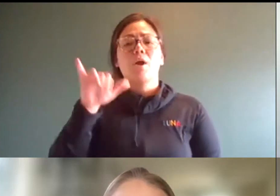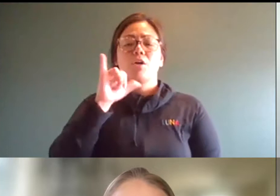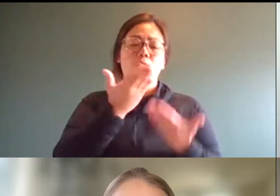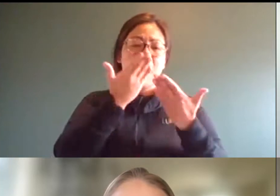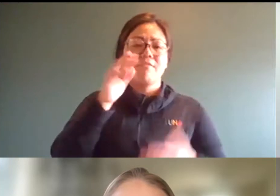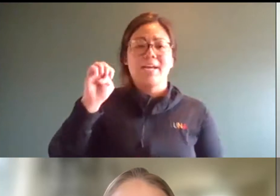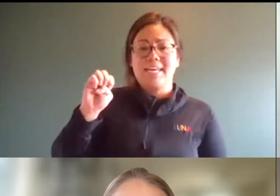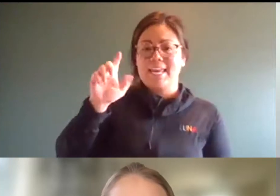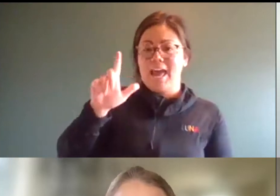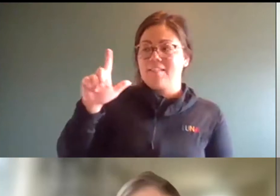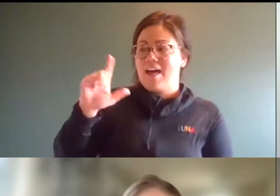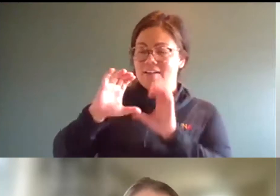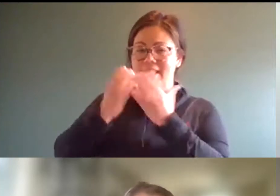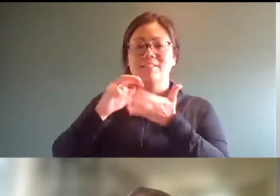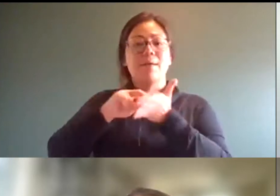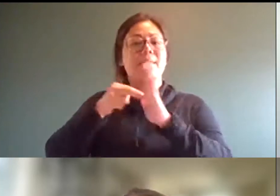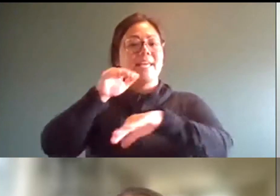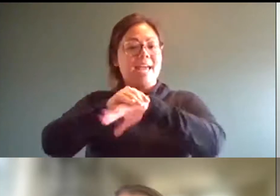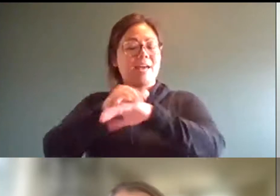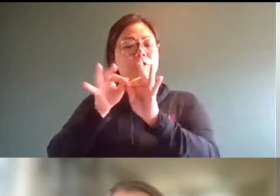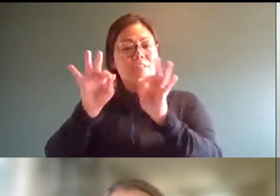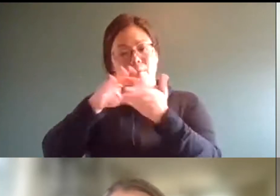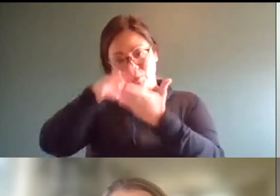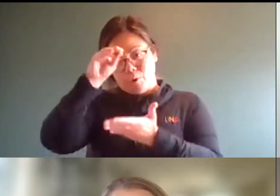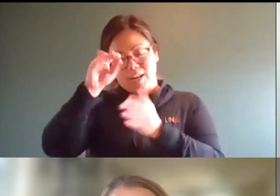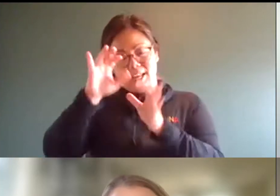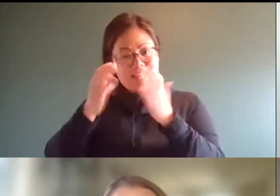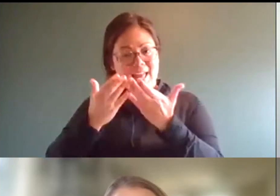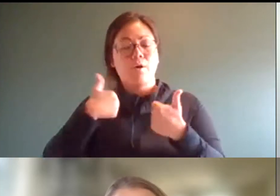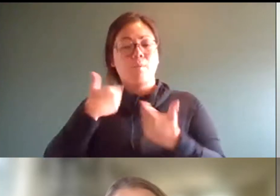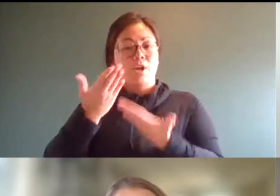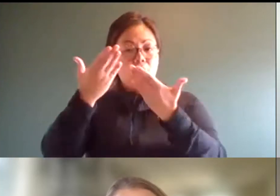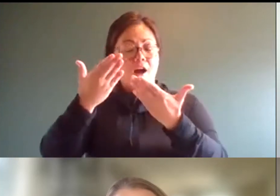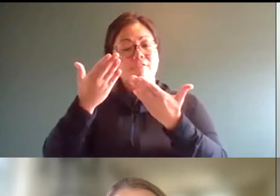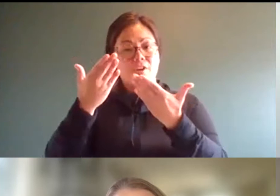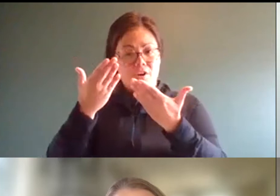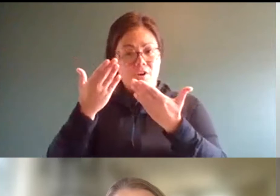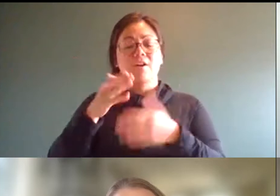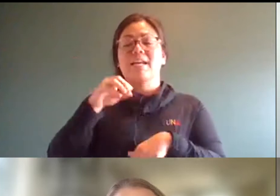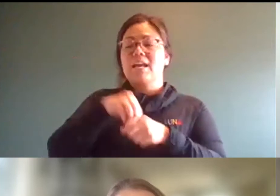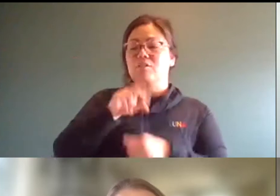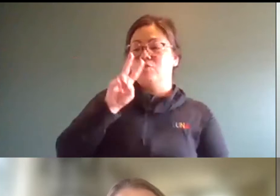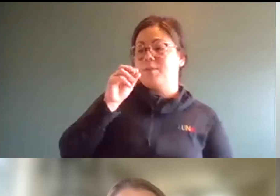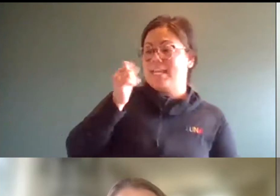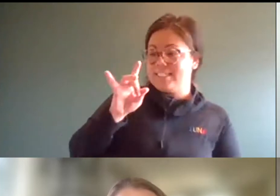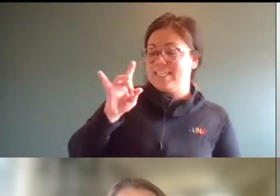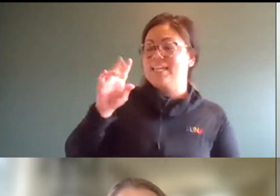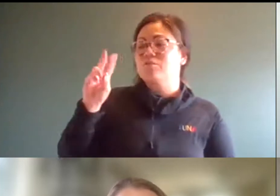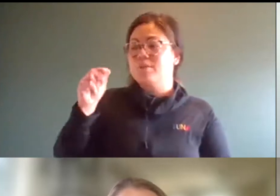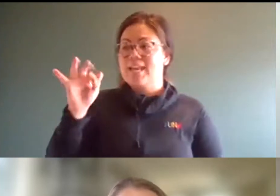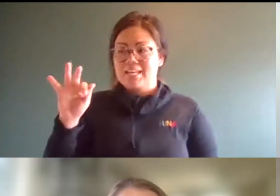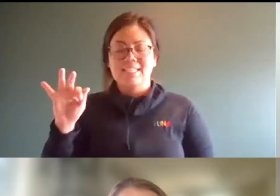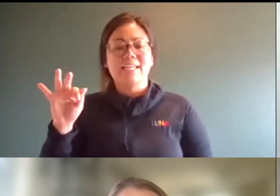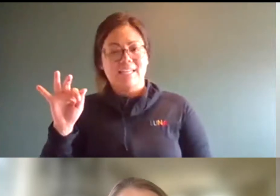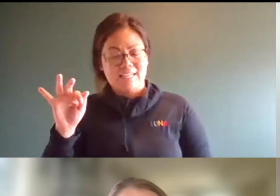ELL classes, so English language learners classes. We offer that in 2018 and 2019.